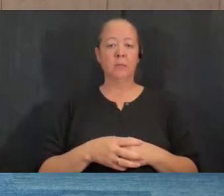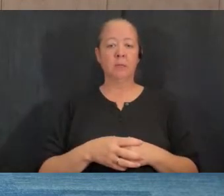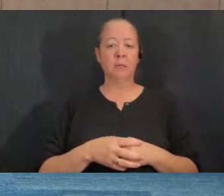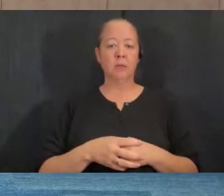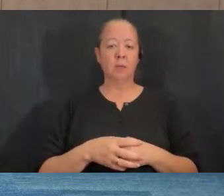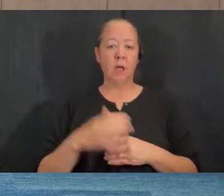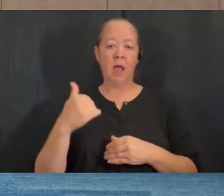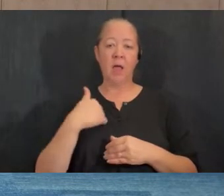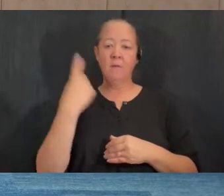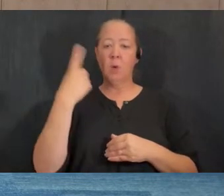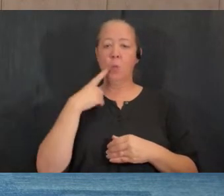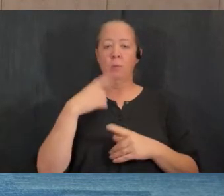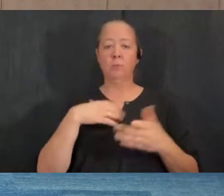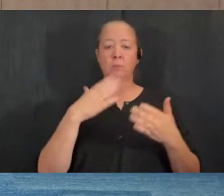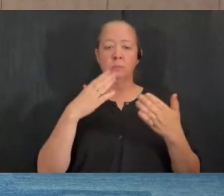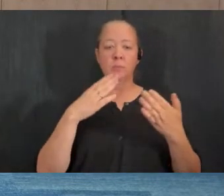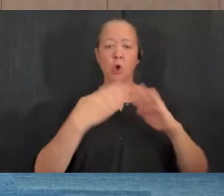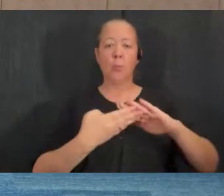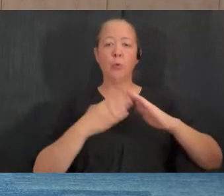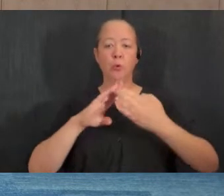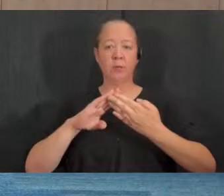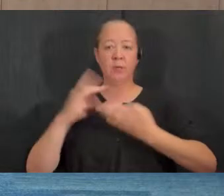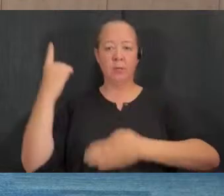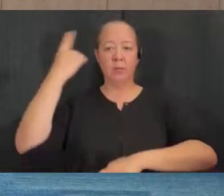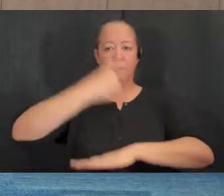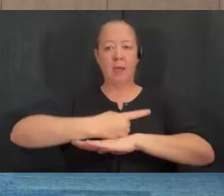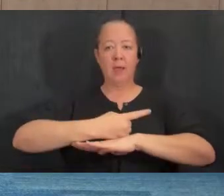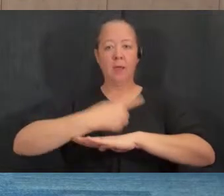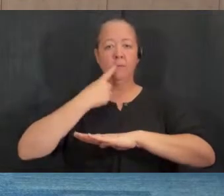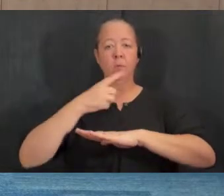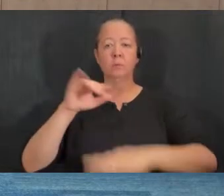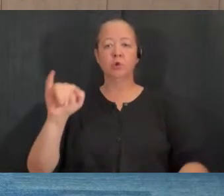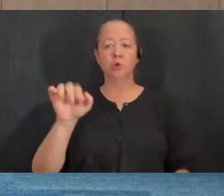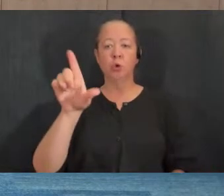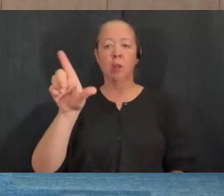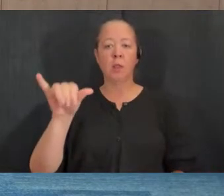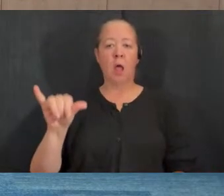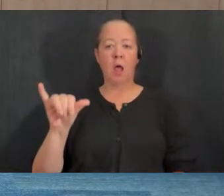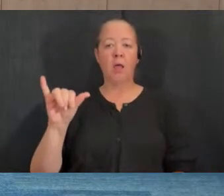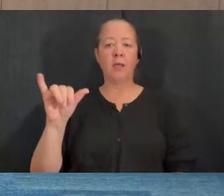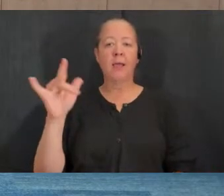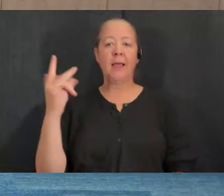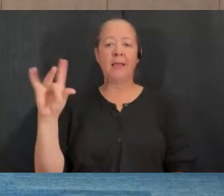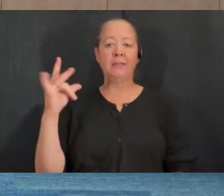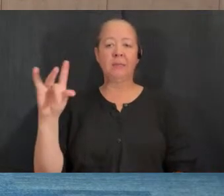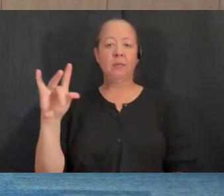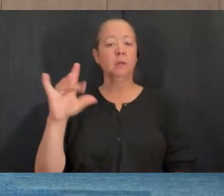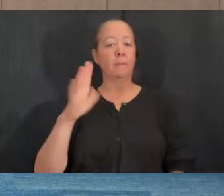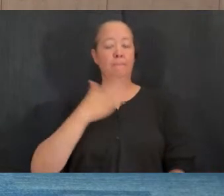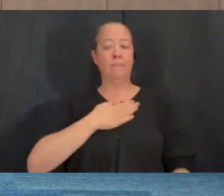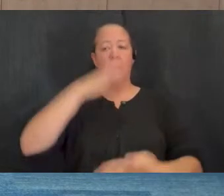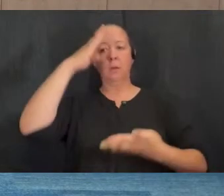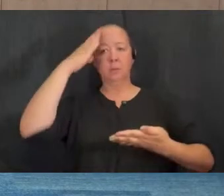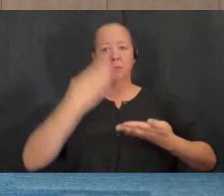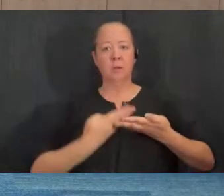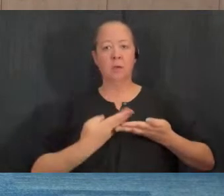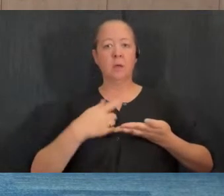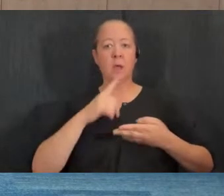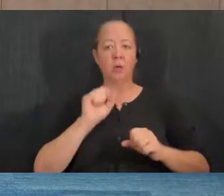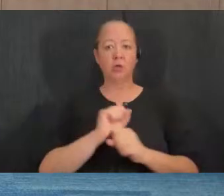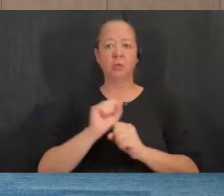July. If you want a table for that, July 18th, we could talk more about that. My sons actually attend Home Depot's